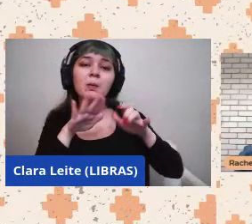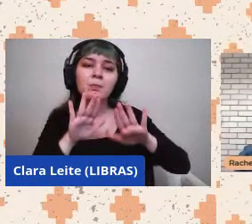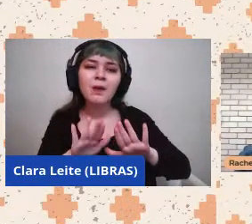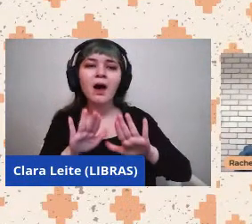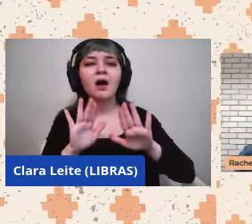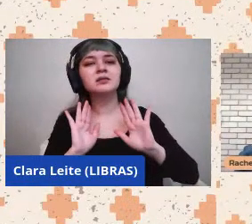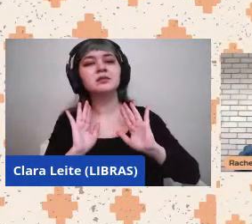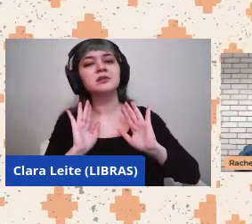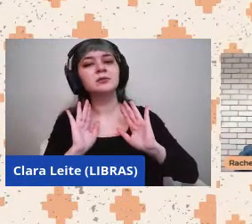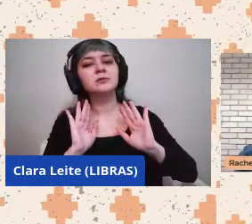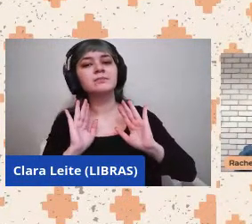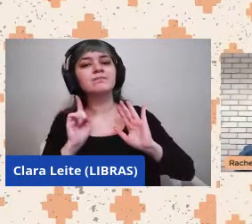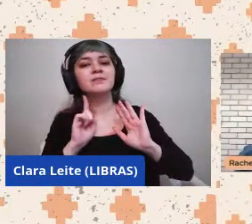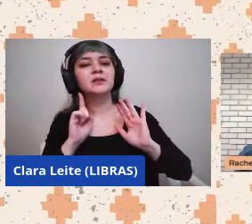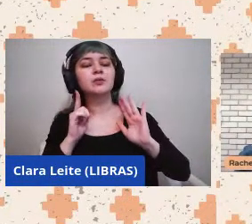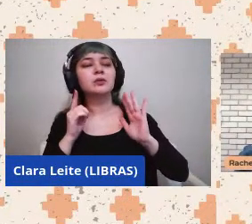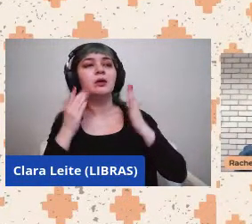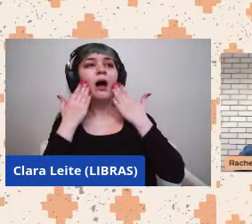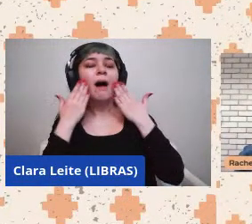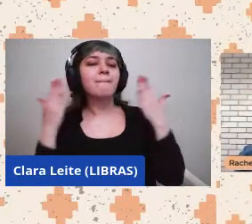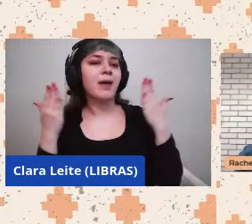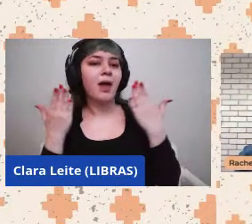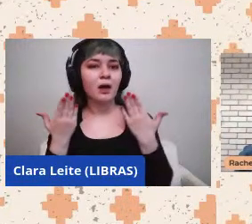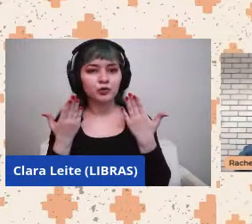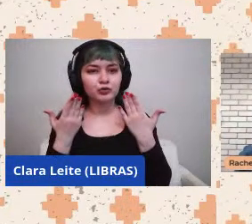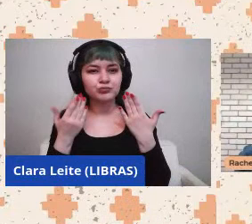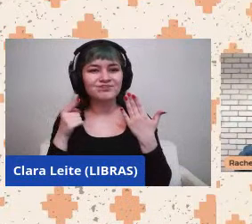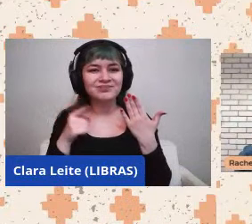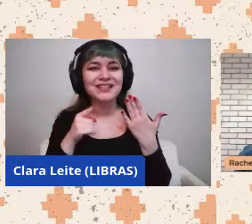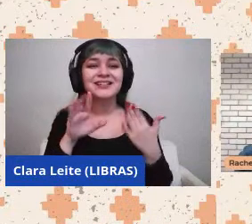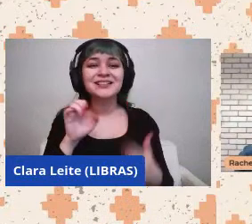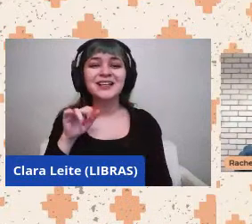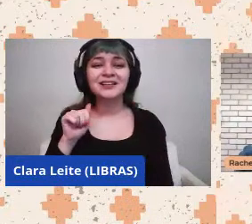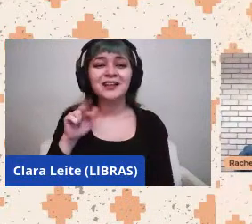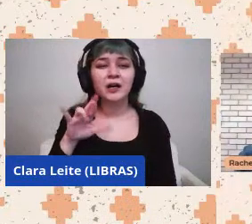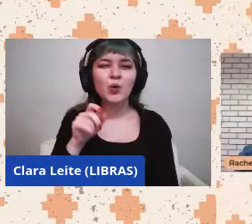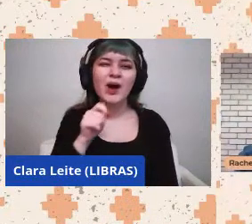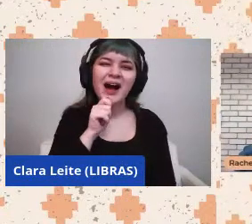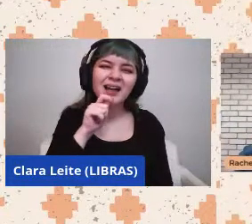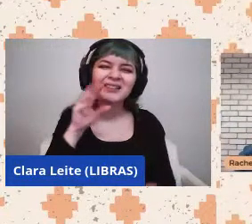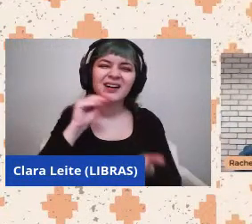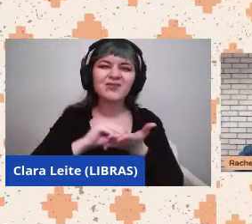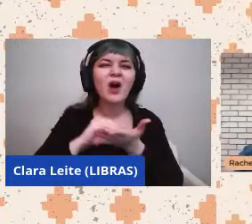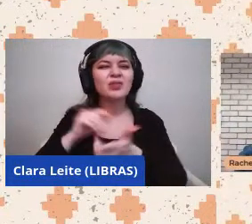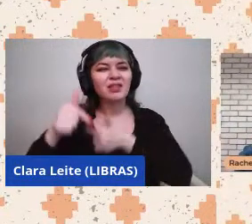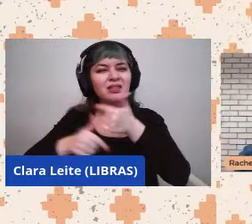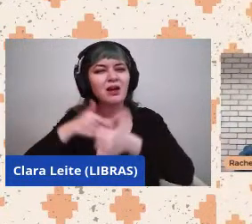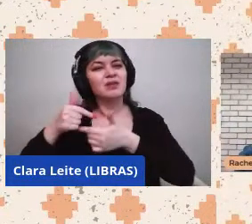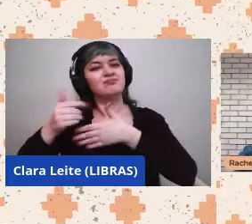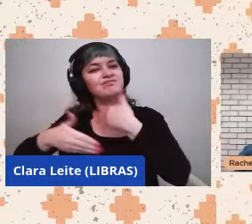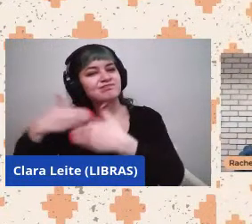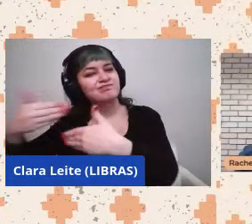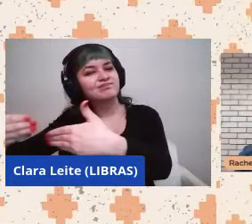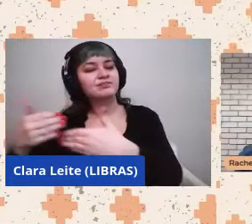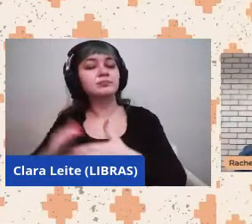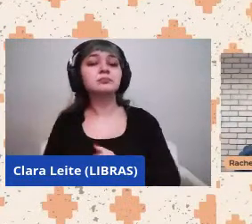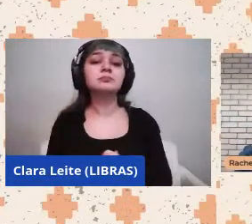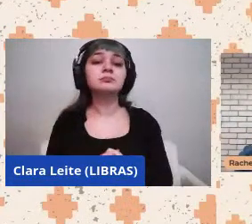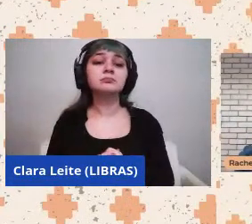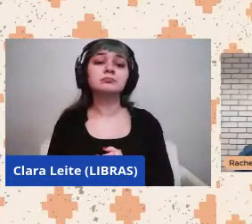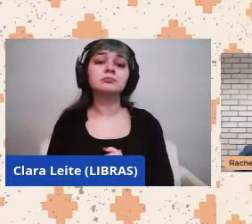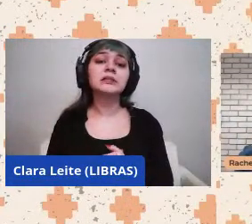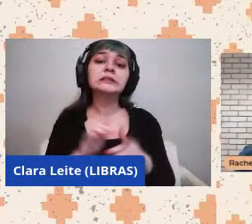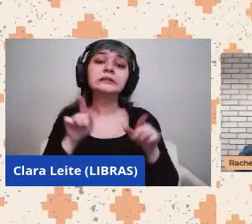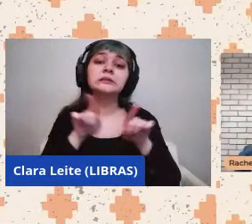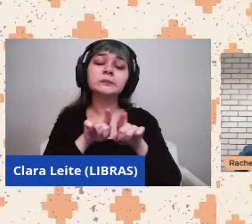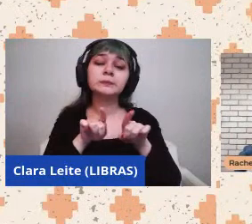not asked explicitly about this. So I think this is an area where there is probably still a bit more work to be done. And often I